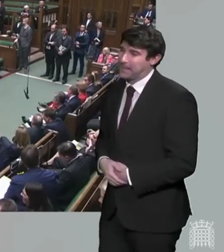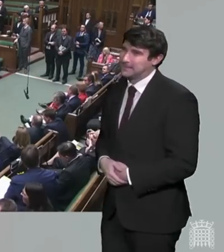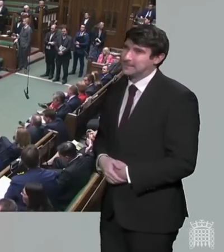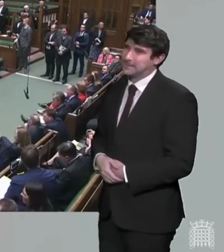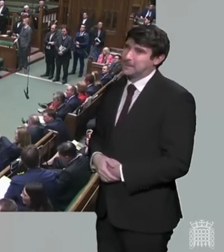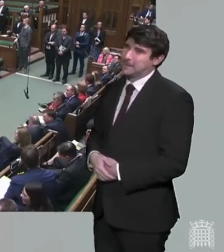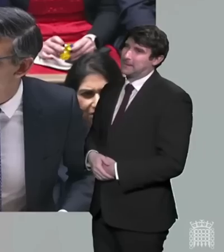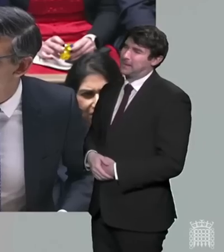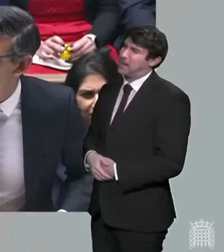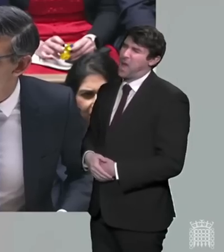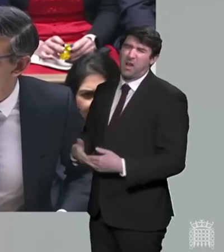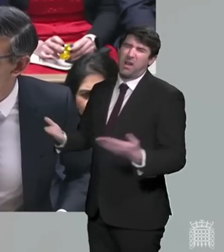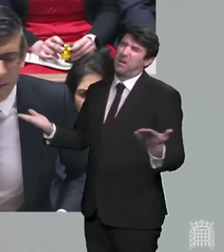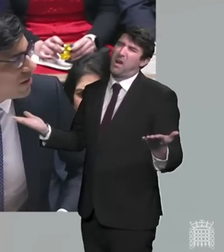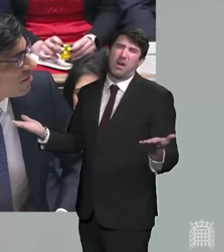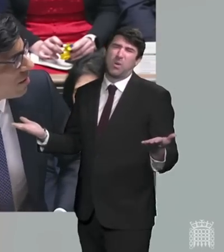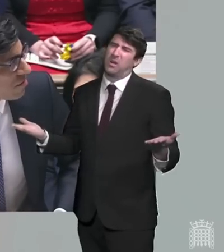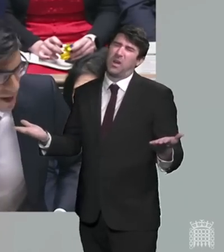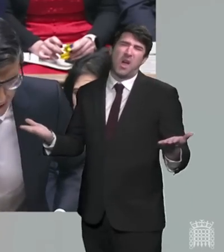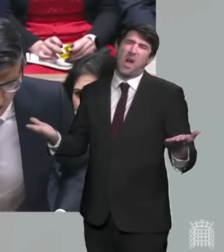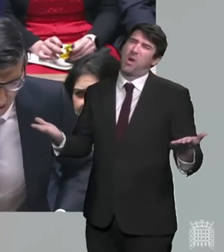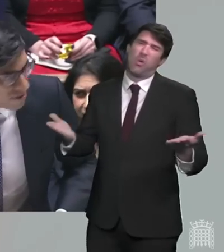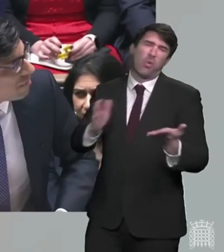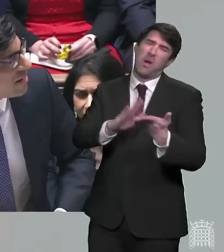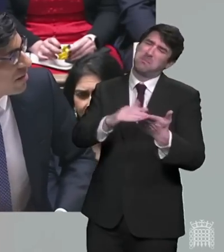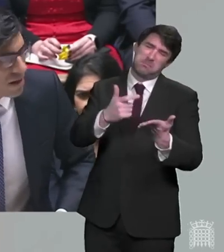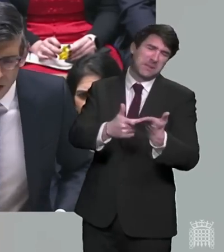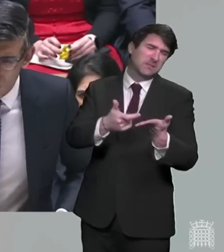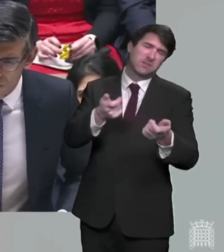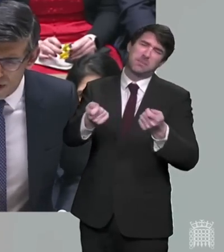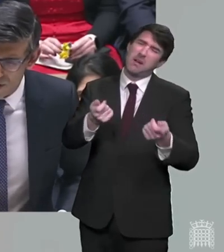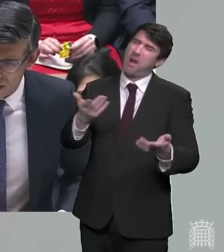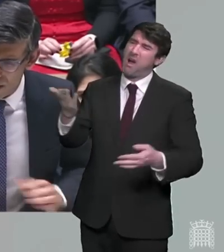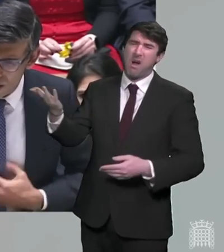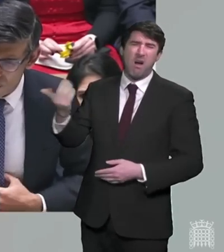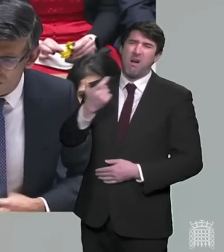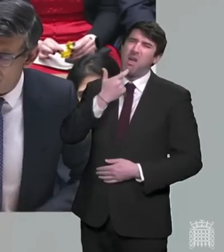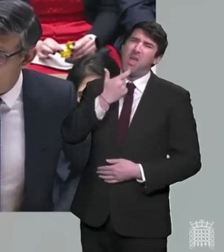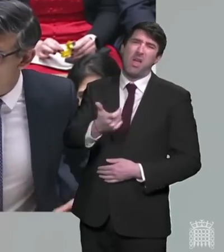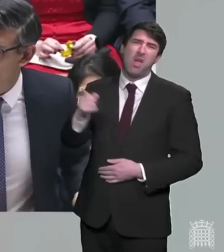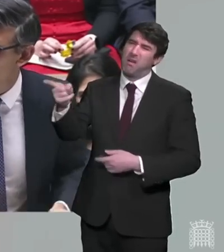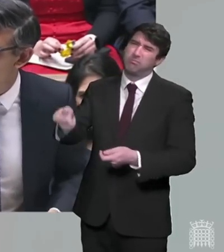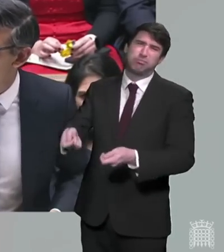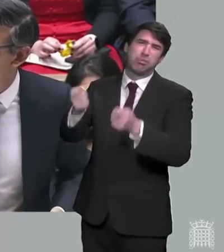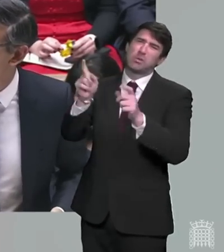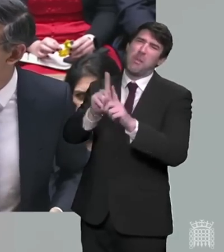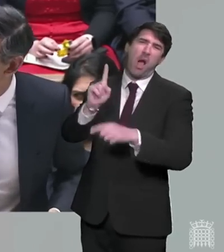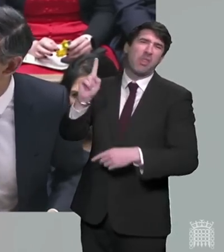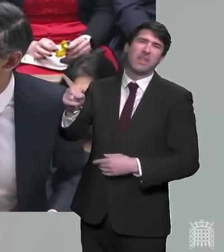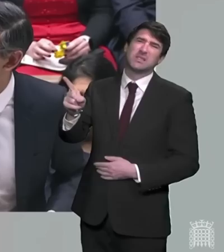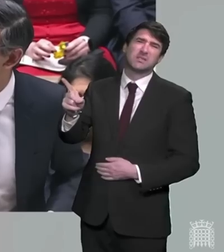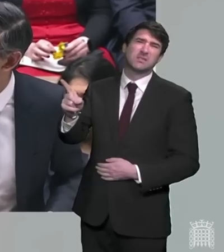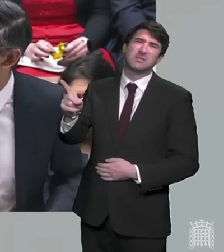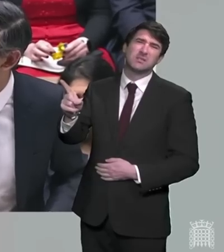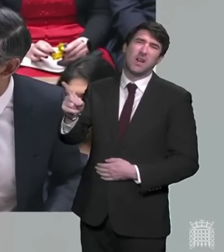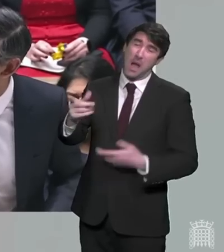Mr. Speaker, Mr. Speaker, it's amazing. It is amazing when previously we have had a question about the awful